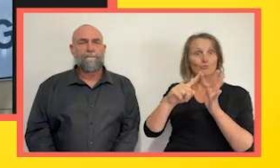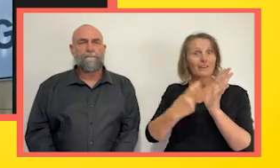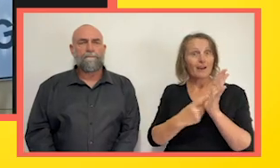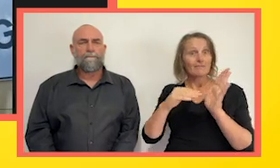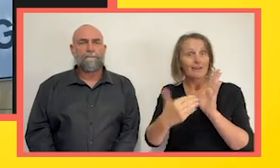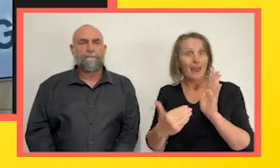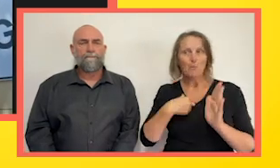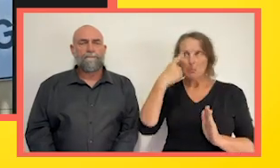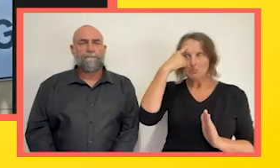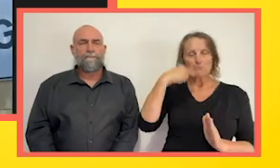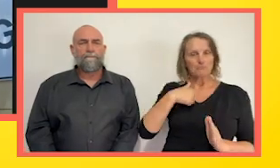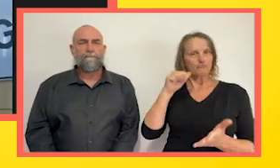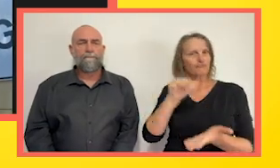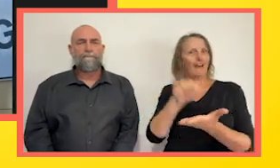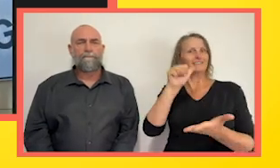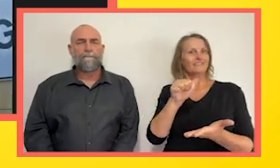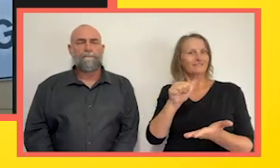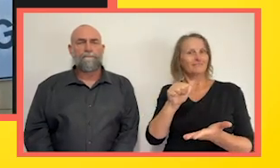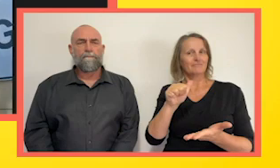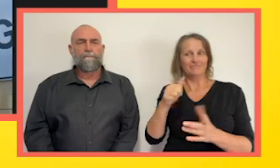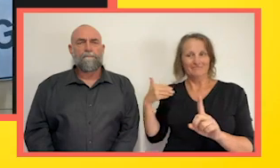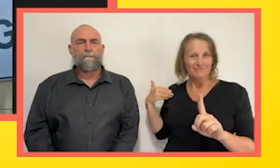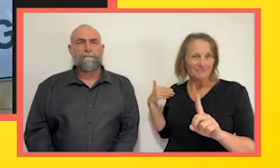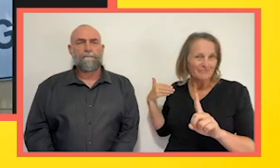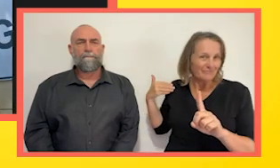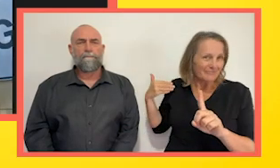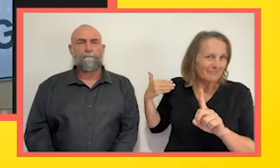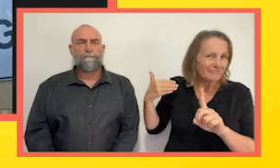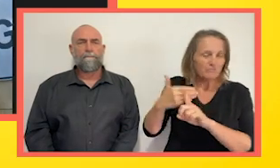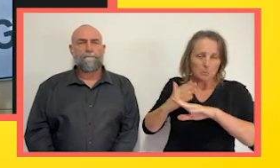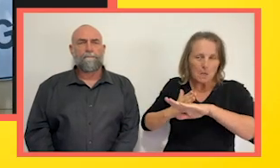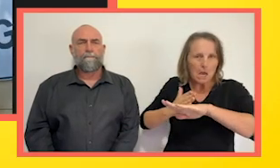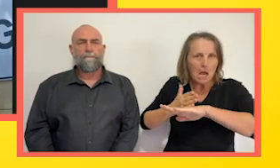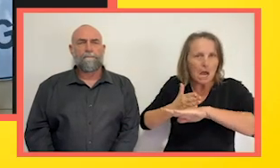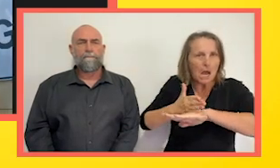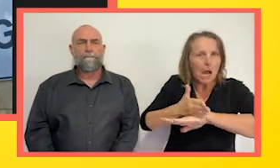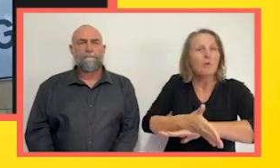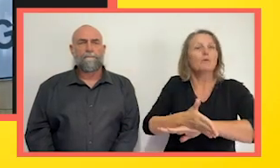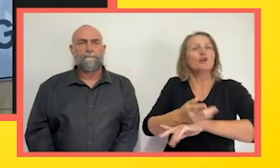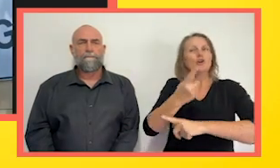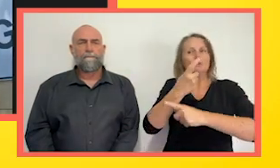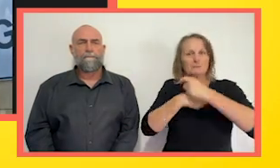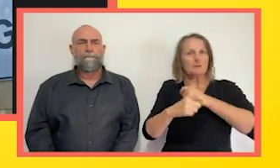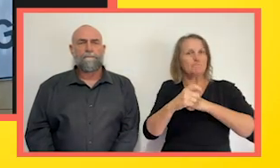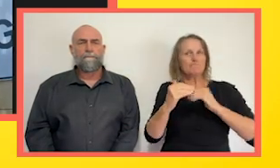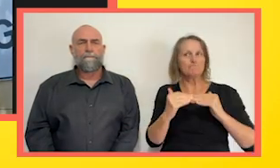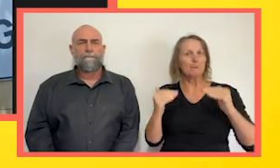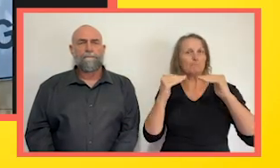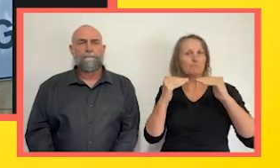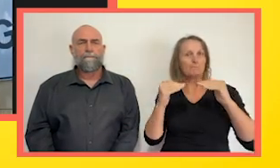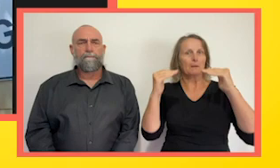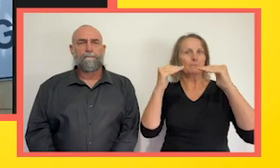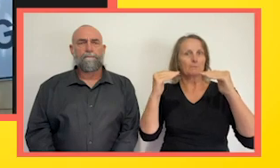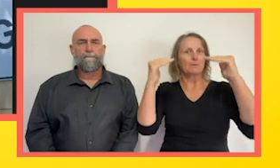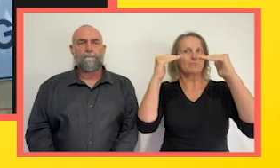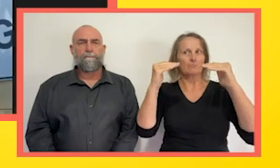I'm in a space now where I've done so much to the foundational work to become a competitive international athlete, and I really